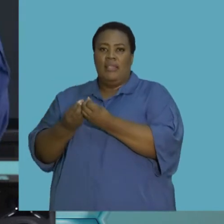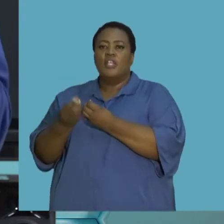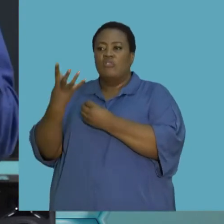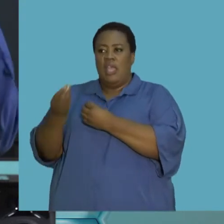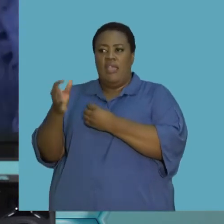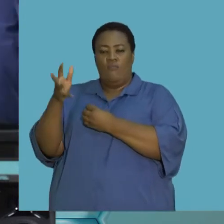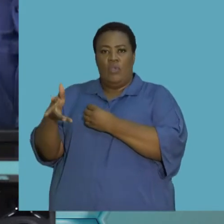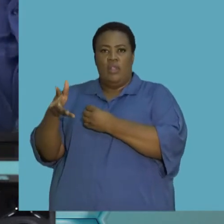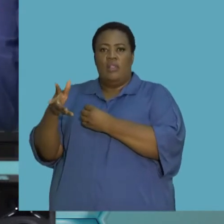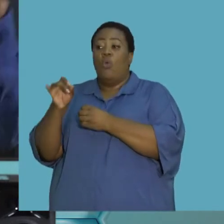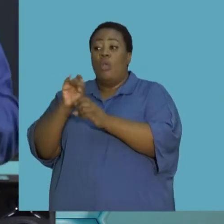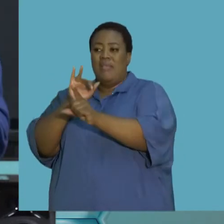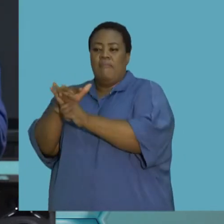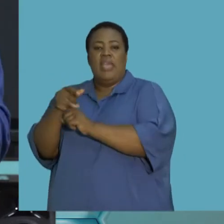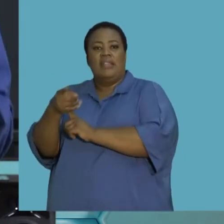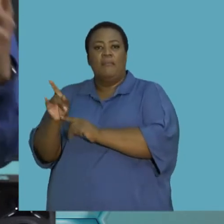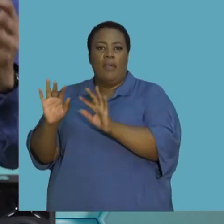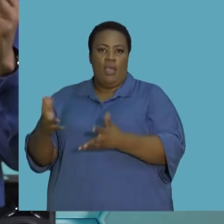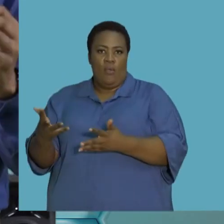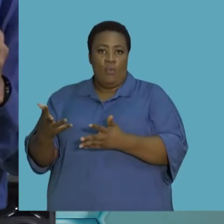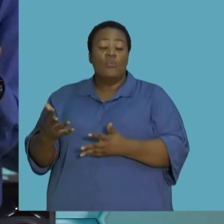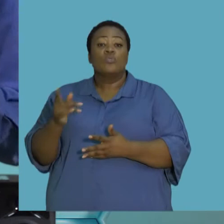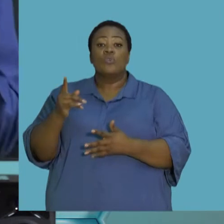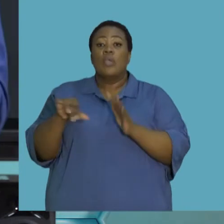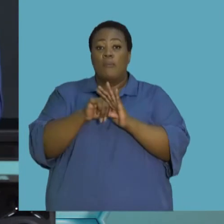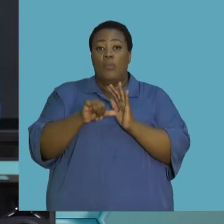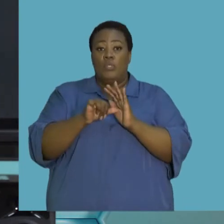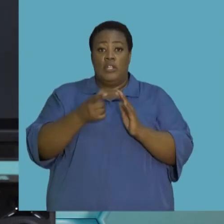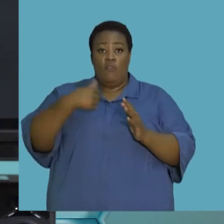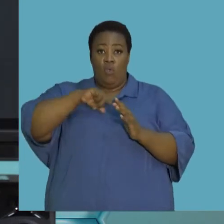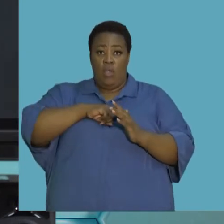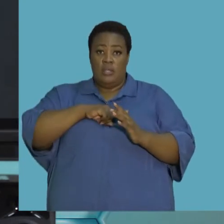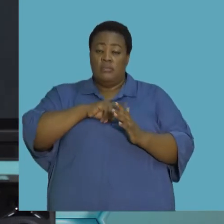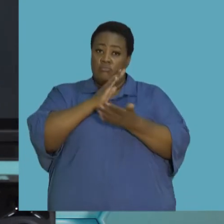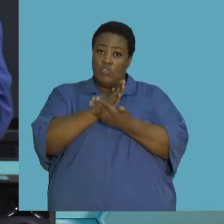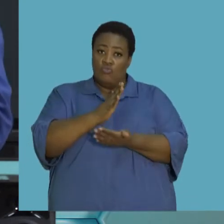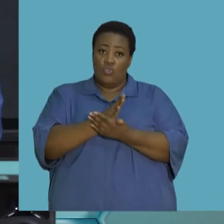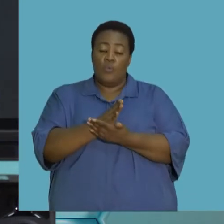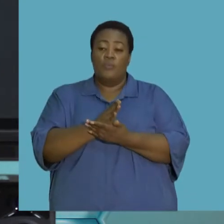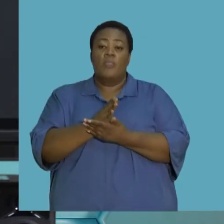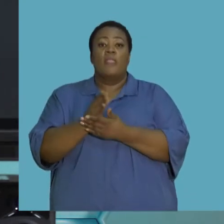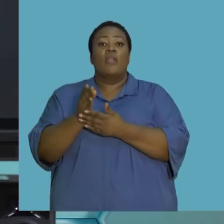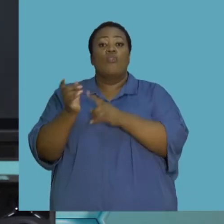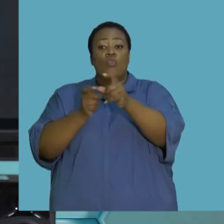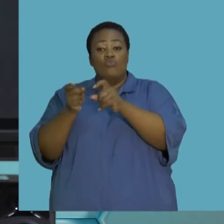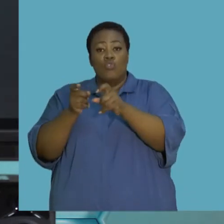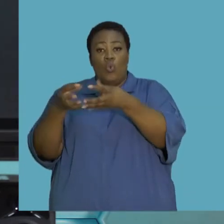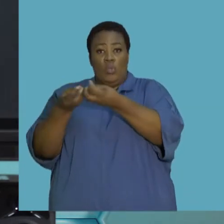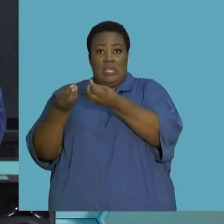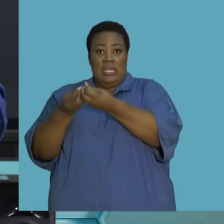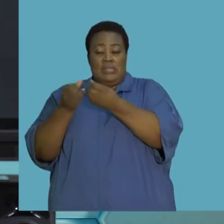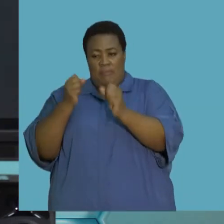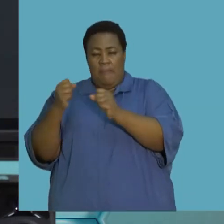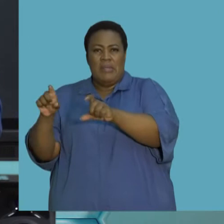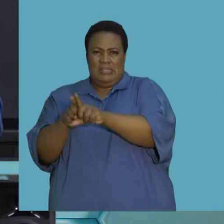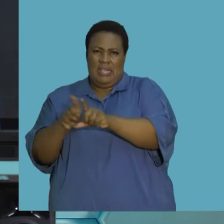to have an impact on them. So it's important for us to keep the control variables constant, but